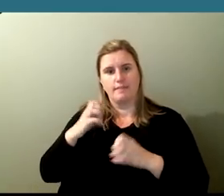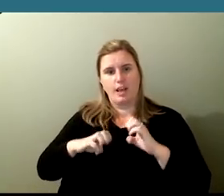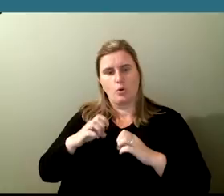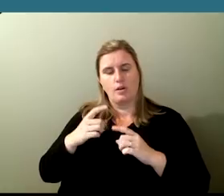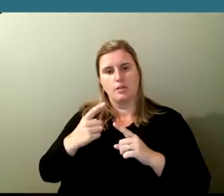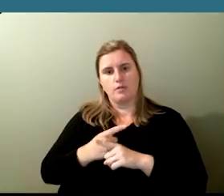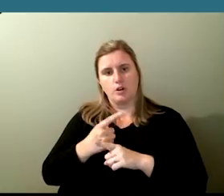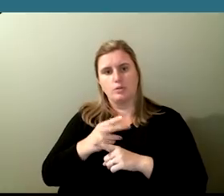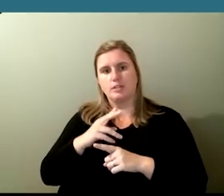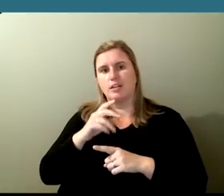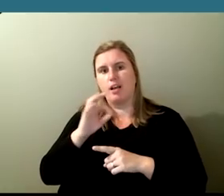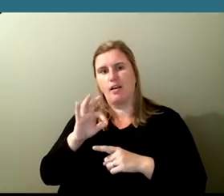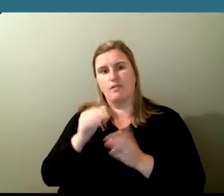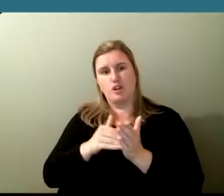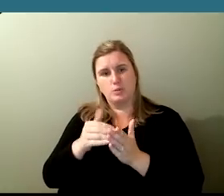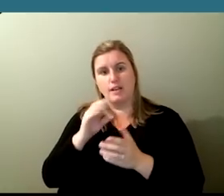and incorrect